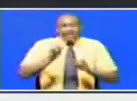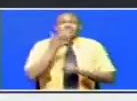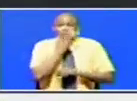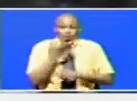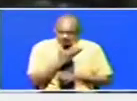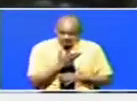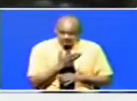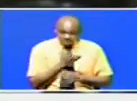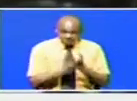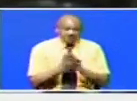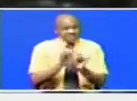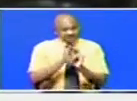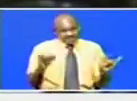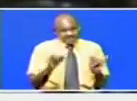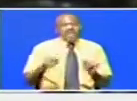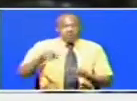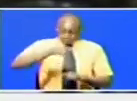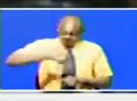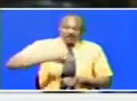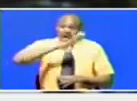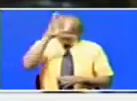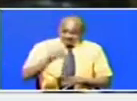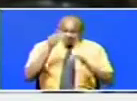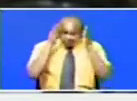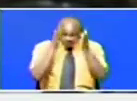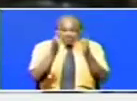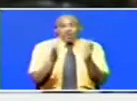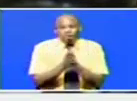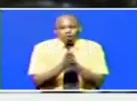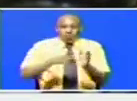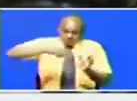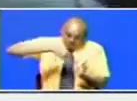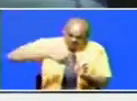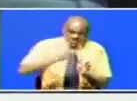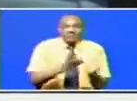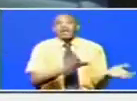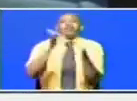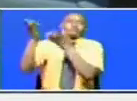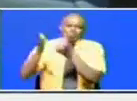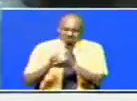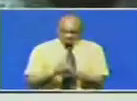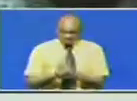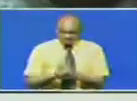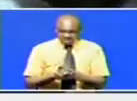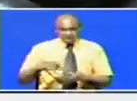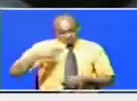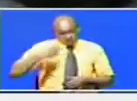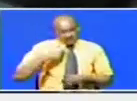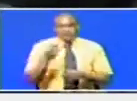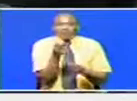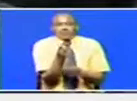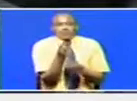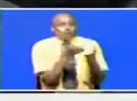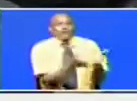because we in Africa, we are concentrating on actually producing and exporting it, and then we have fuel shortages in the